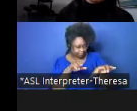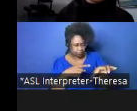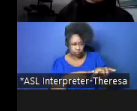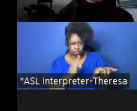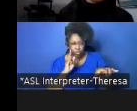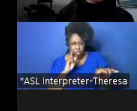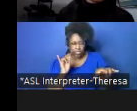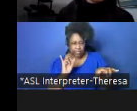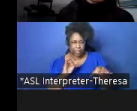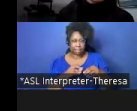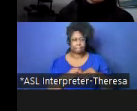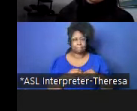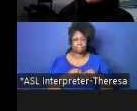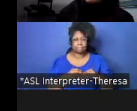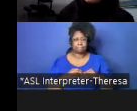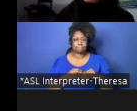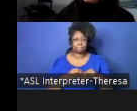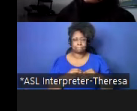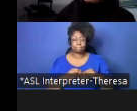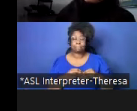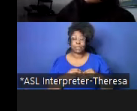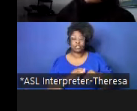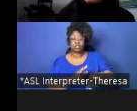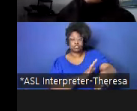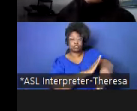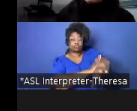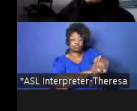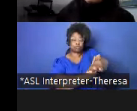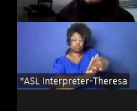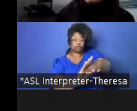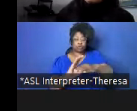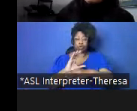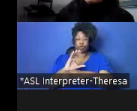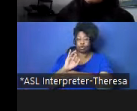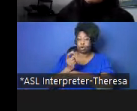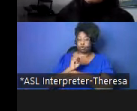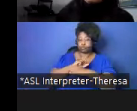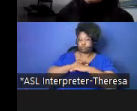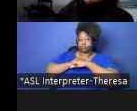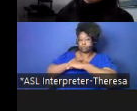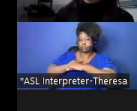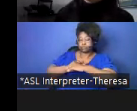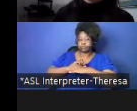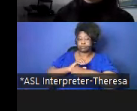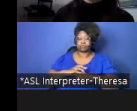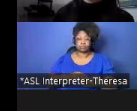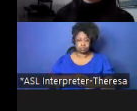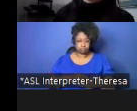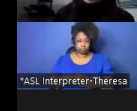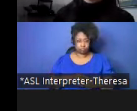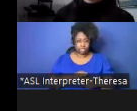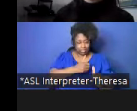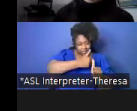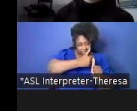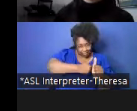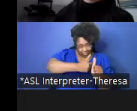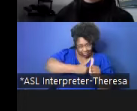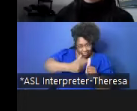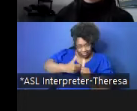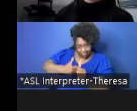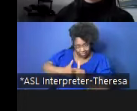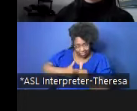that from a coastal protection standpoint, that individual site protection is really